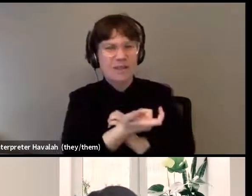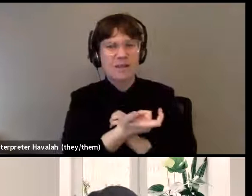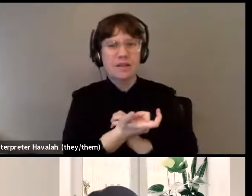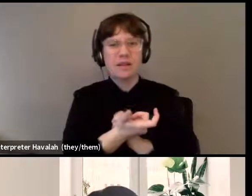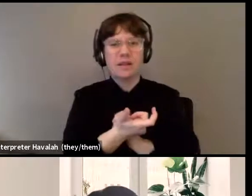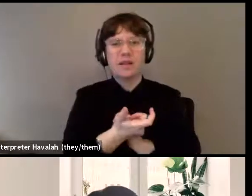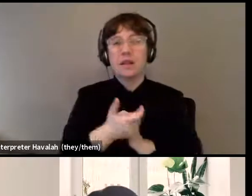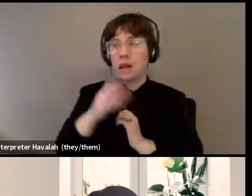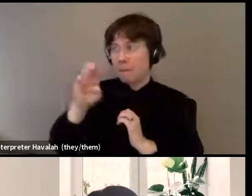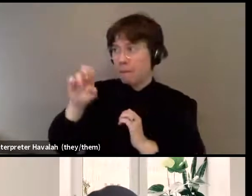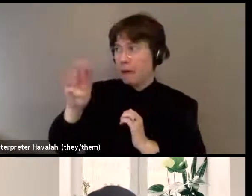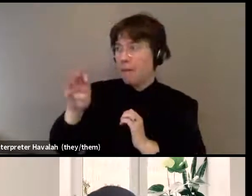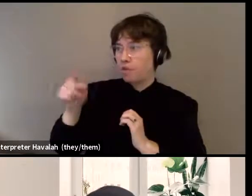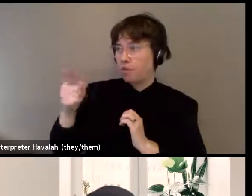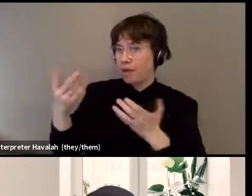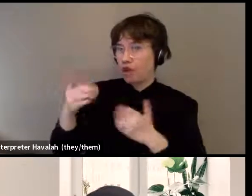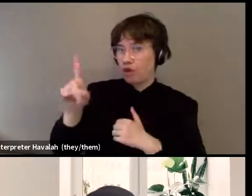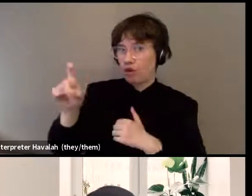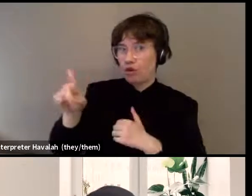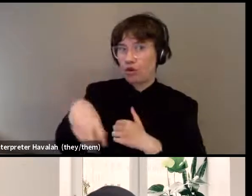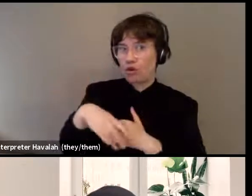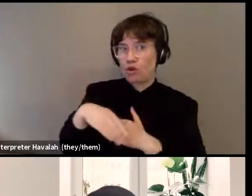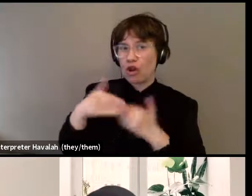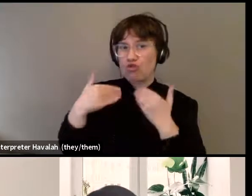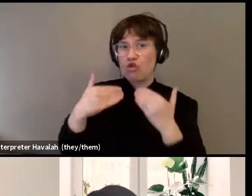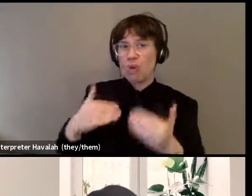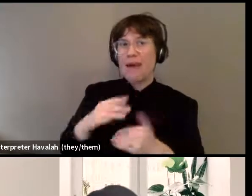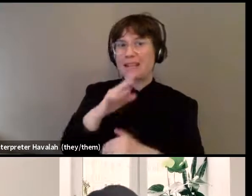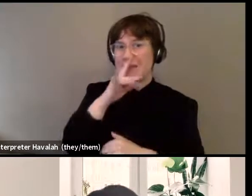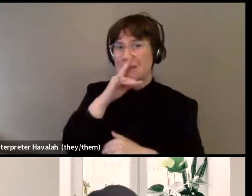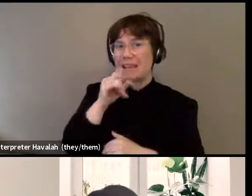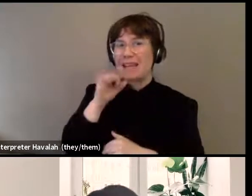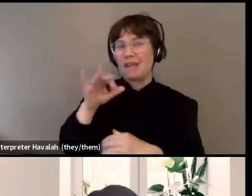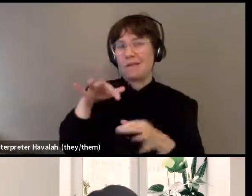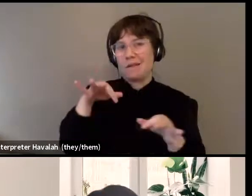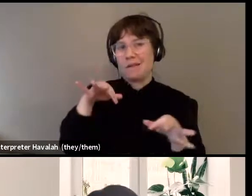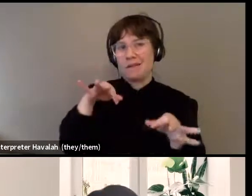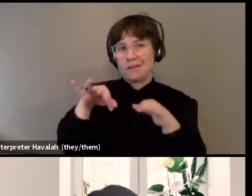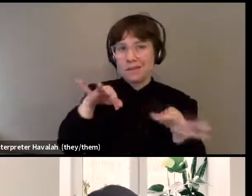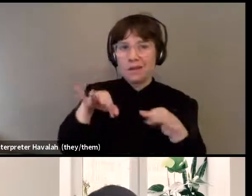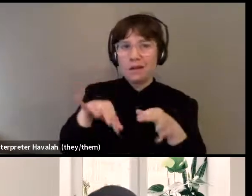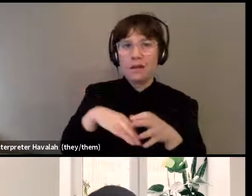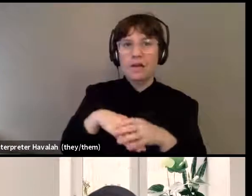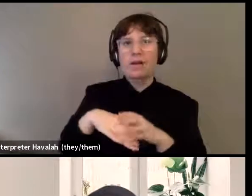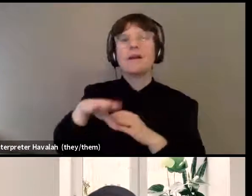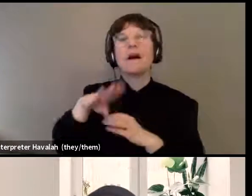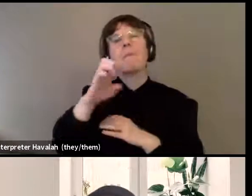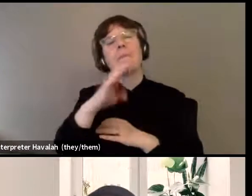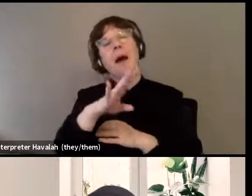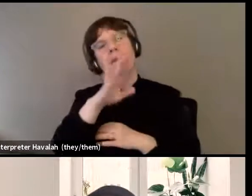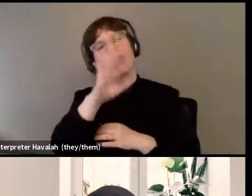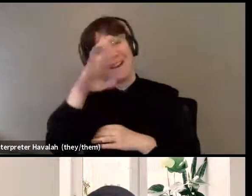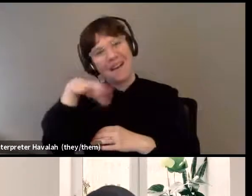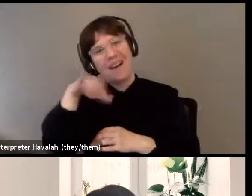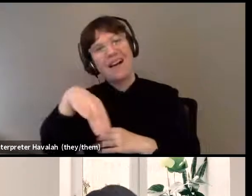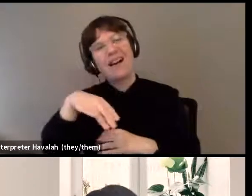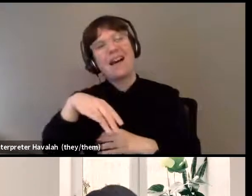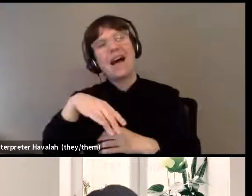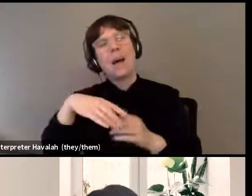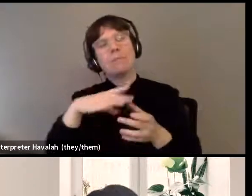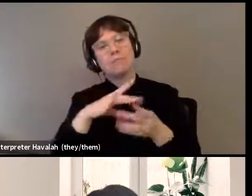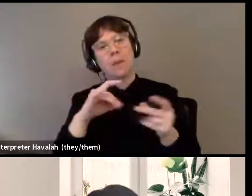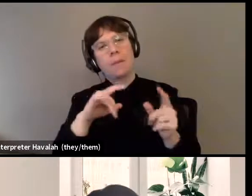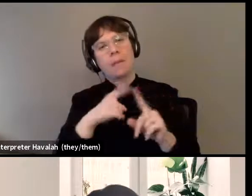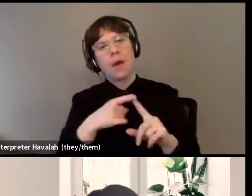are you still on the line? Feel free to unmute if you want to elaborate or type into the chat. Hi. Yeah, Liz, I'm referring